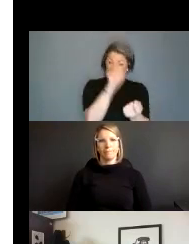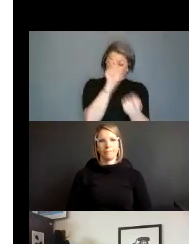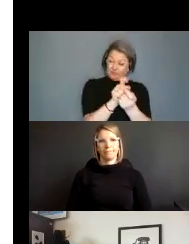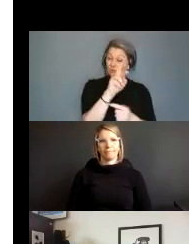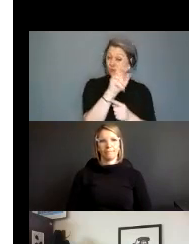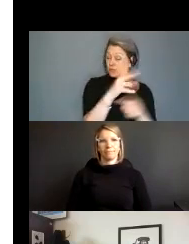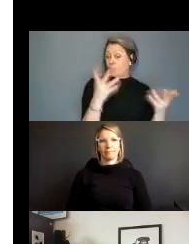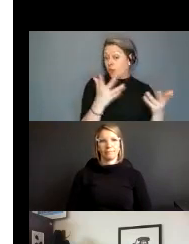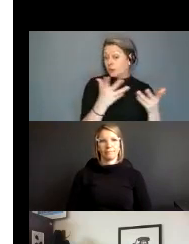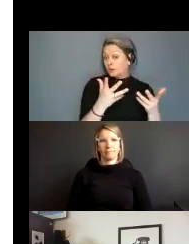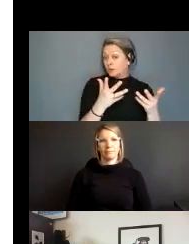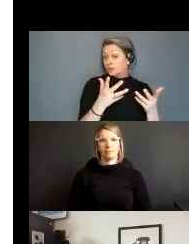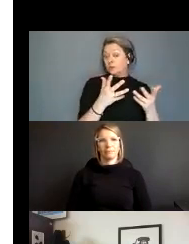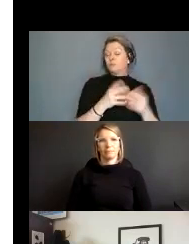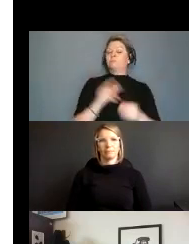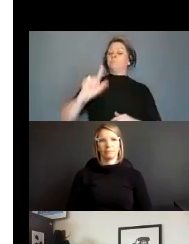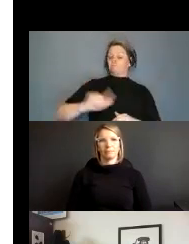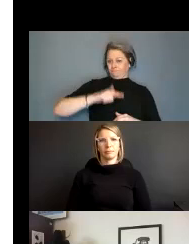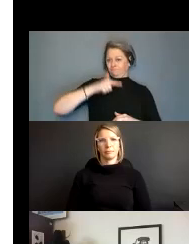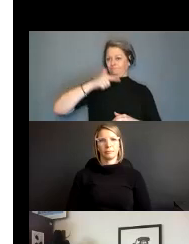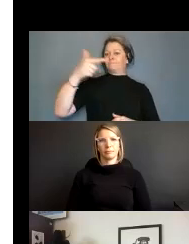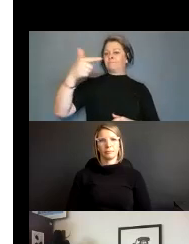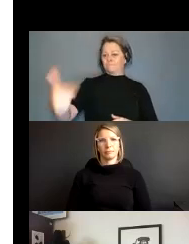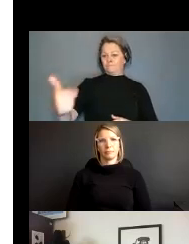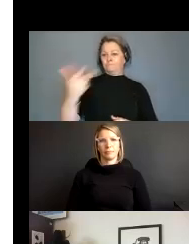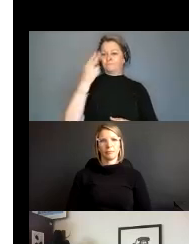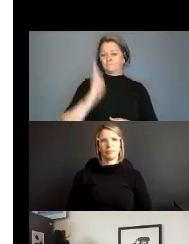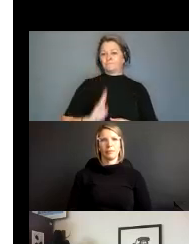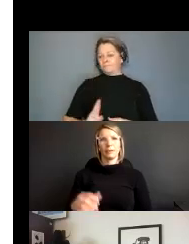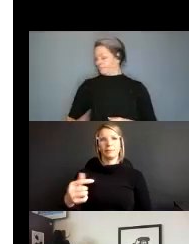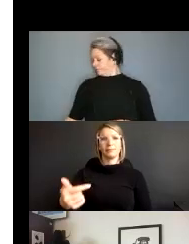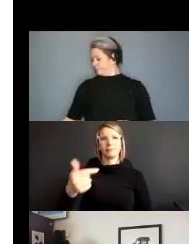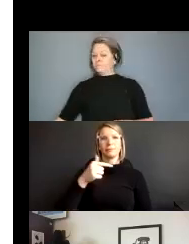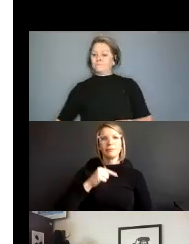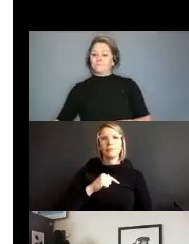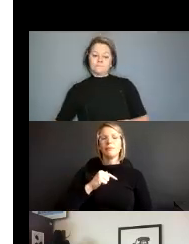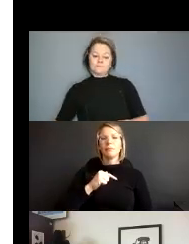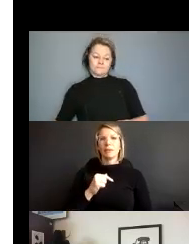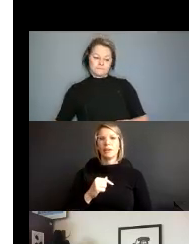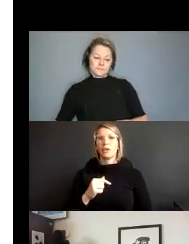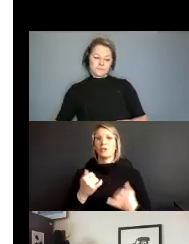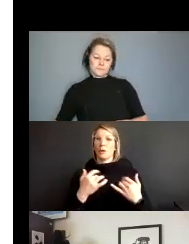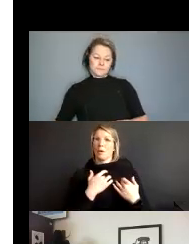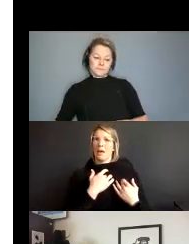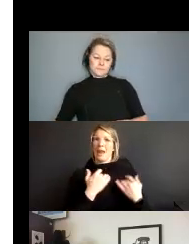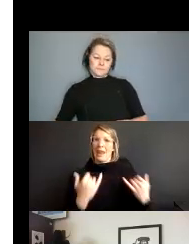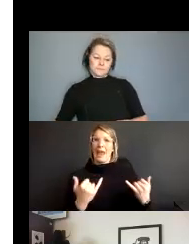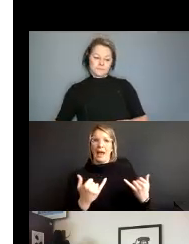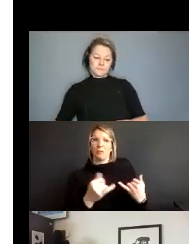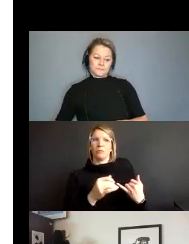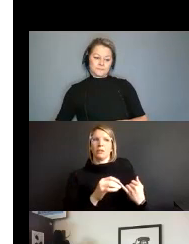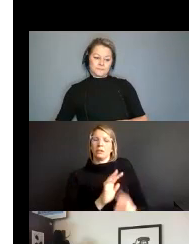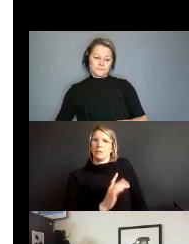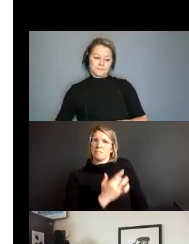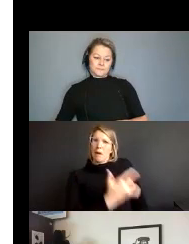what we say was a capacity question. So in this case, does the adult understand and appreciate the risks of living independently?